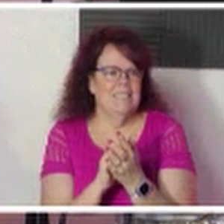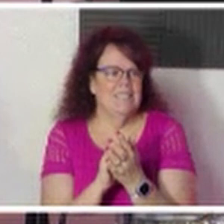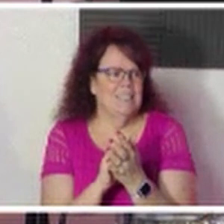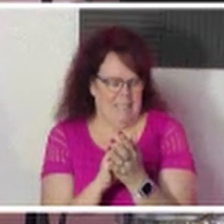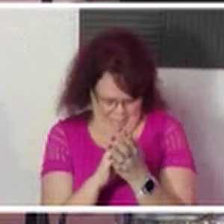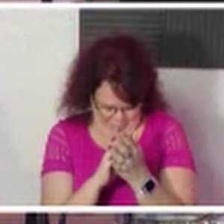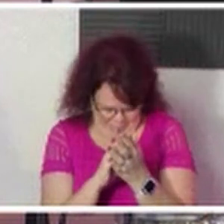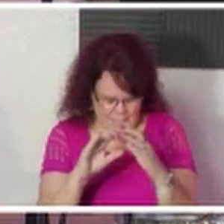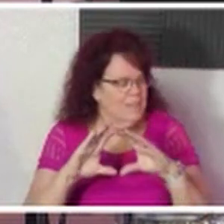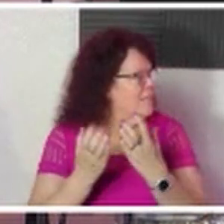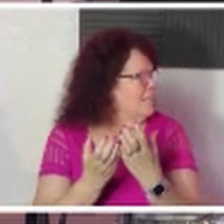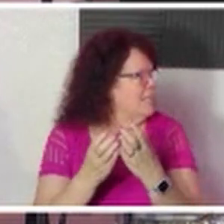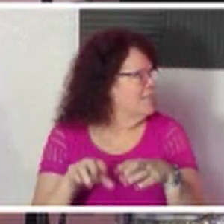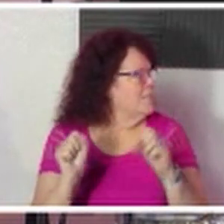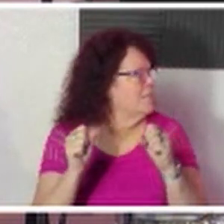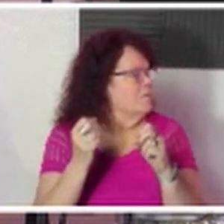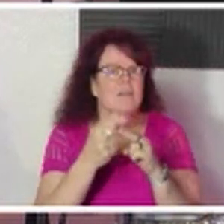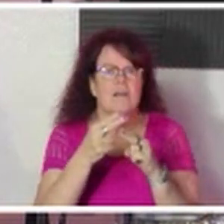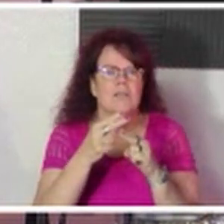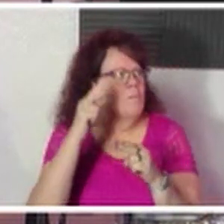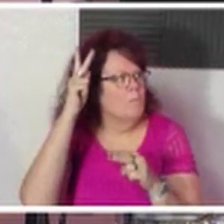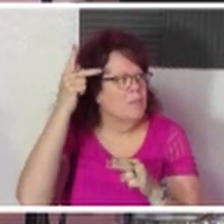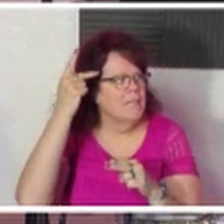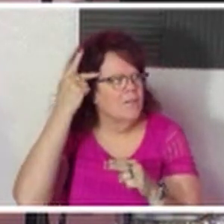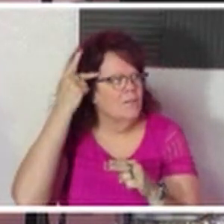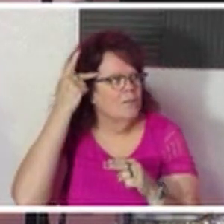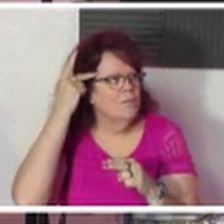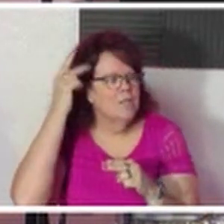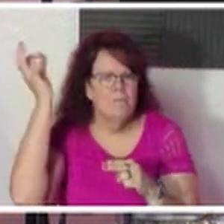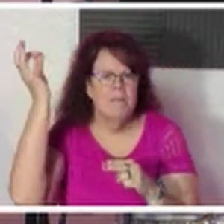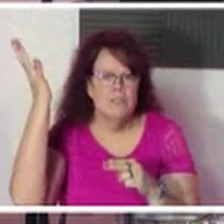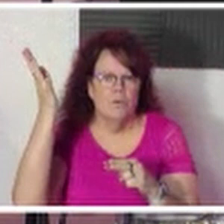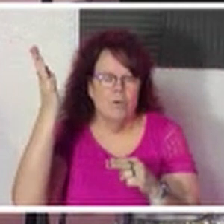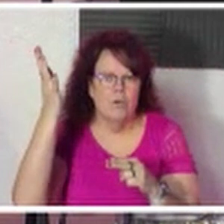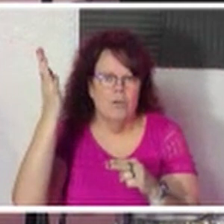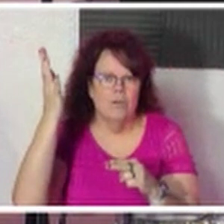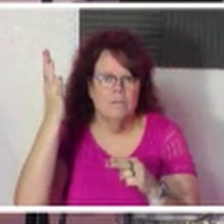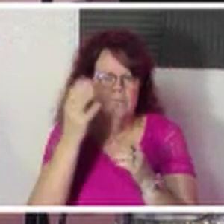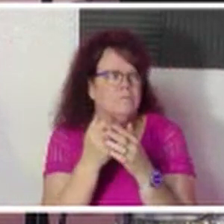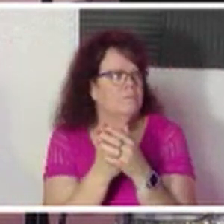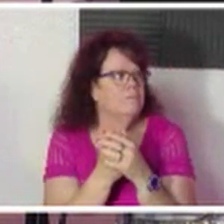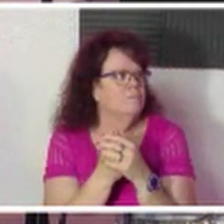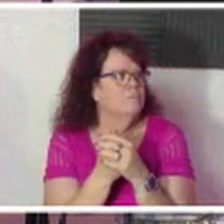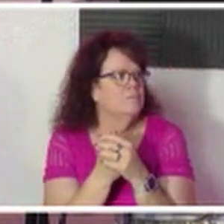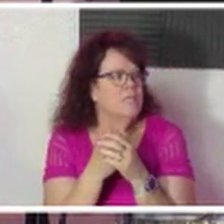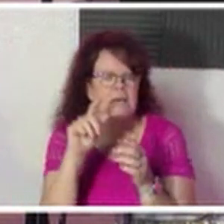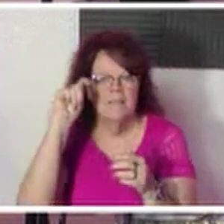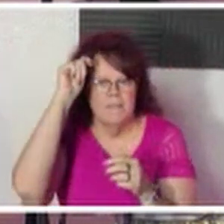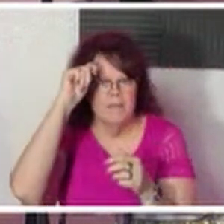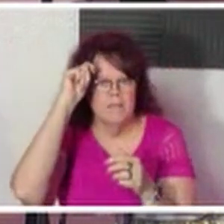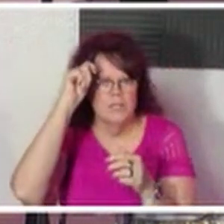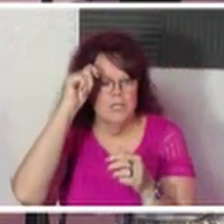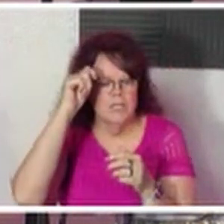the class I took was called Political Pastoral Theology. How can we as a pastor influence